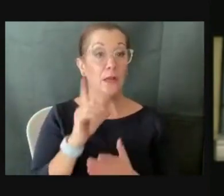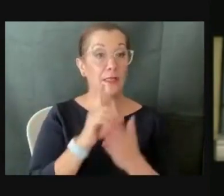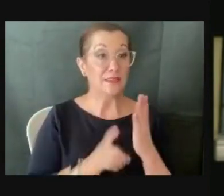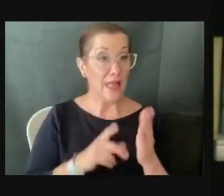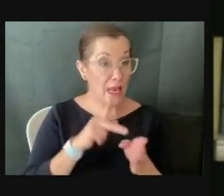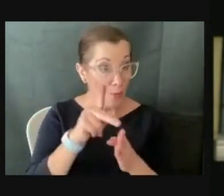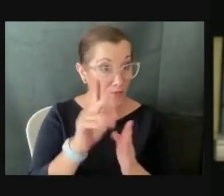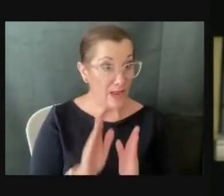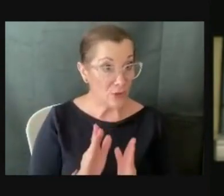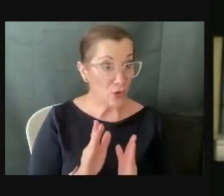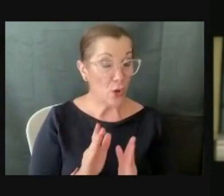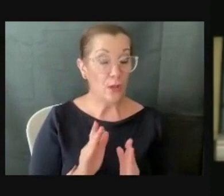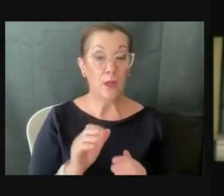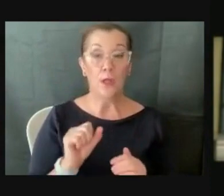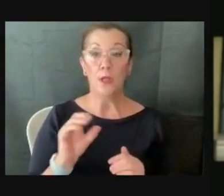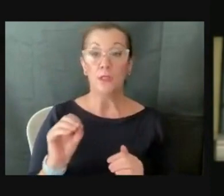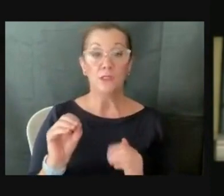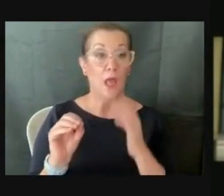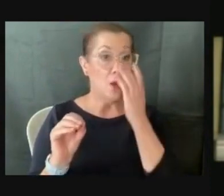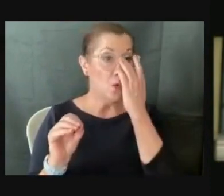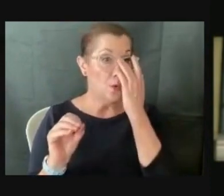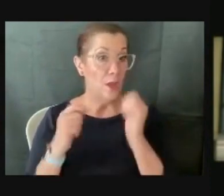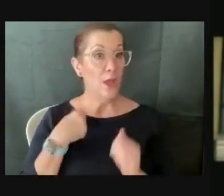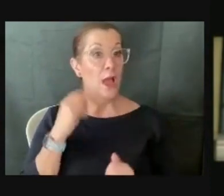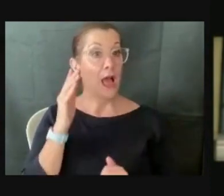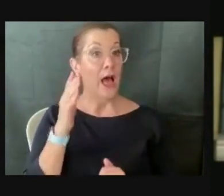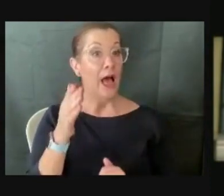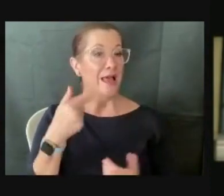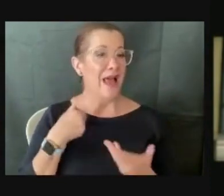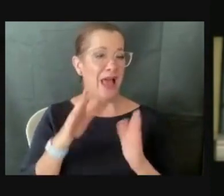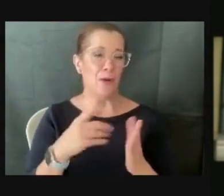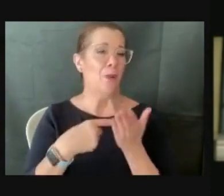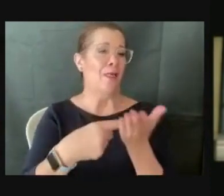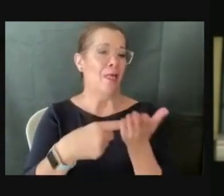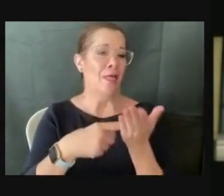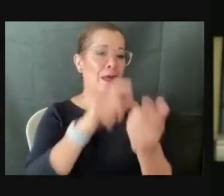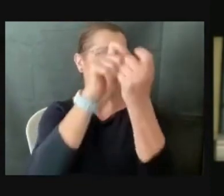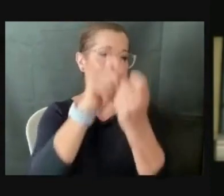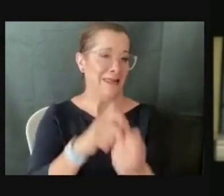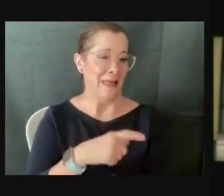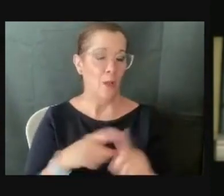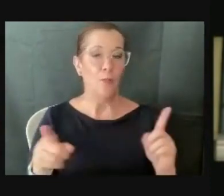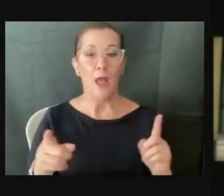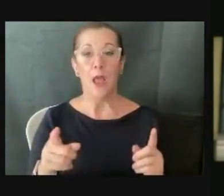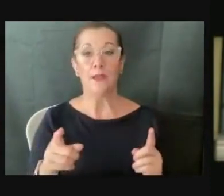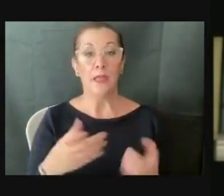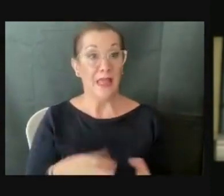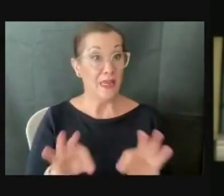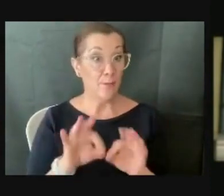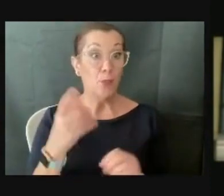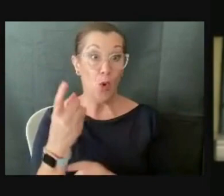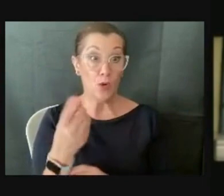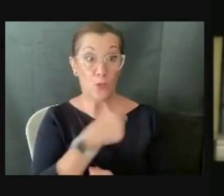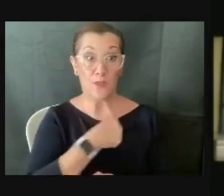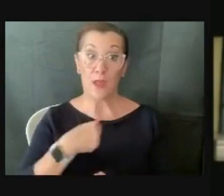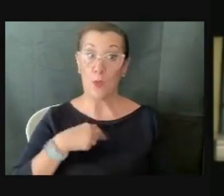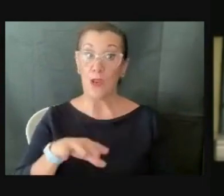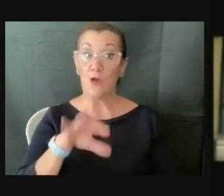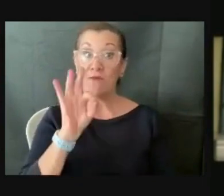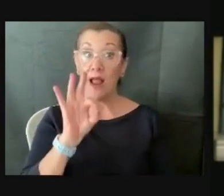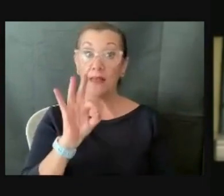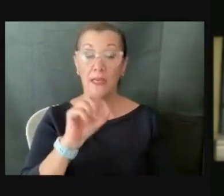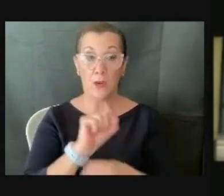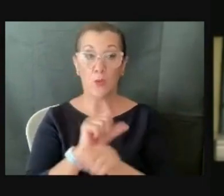professional. So I don't want to go through those in detail there, but I would say that an important one that we are finding in working